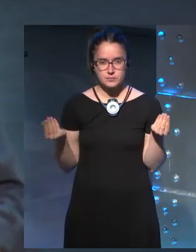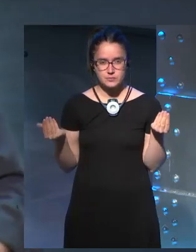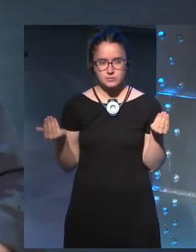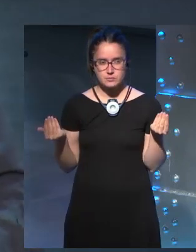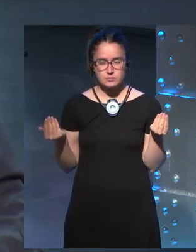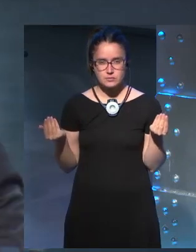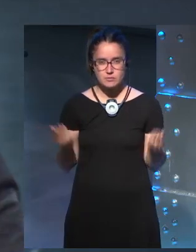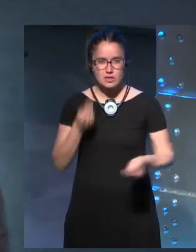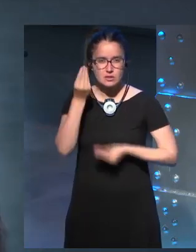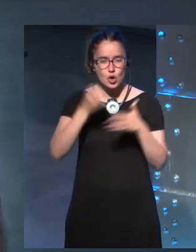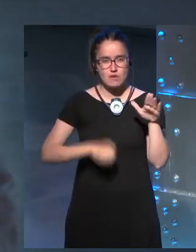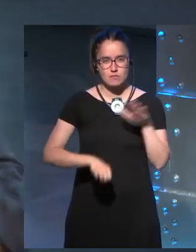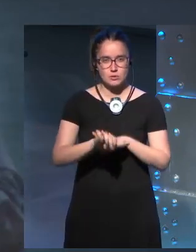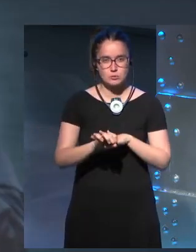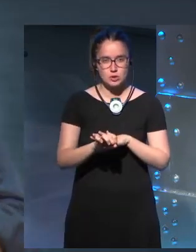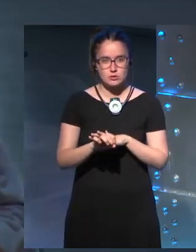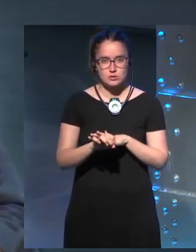think